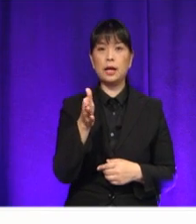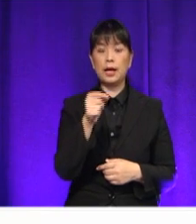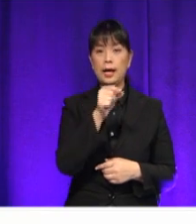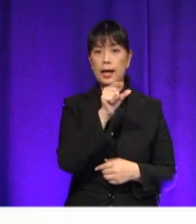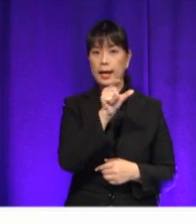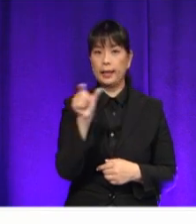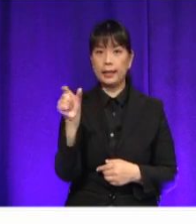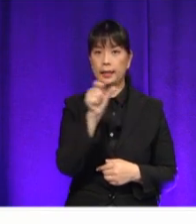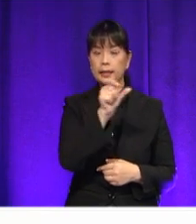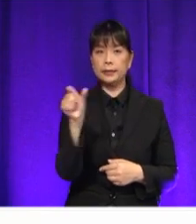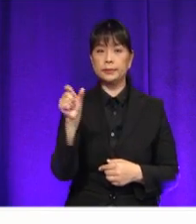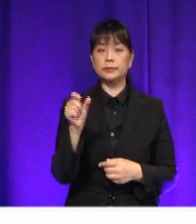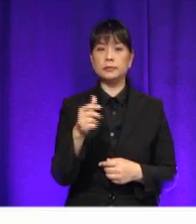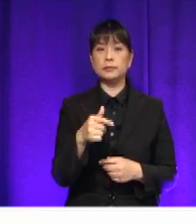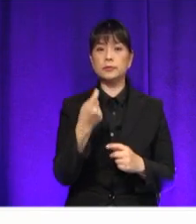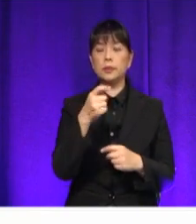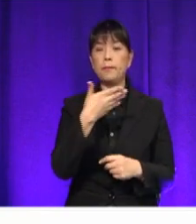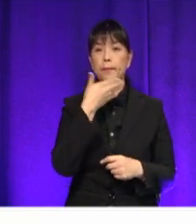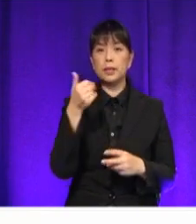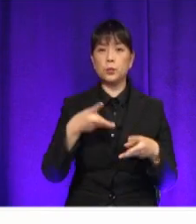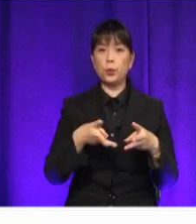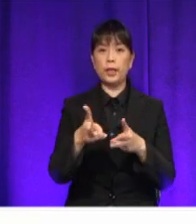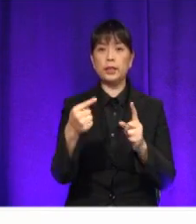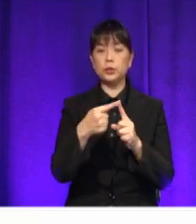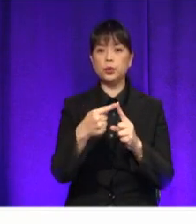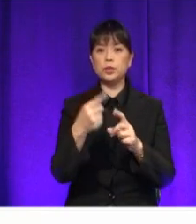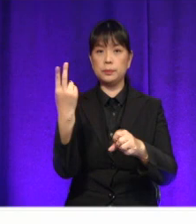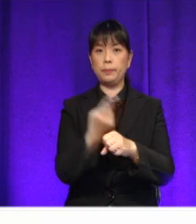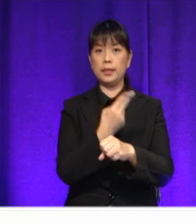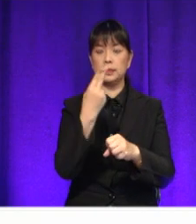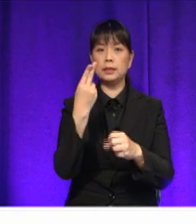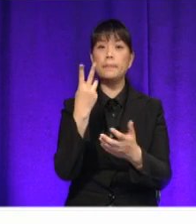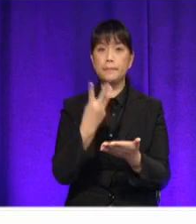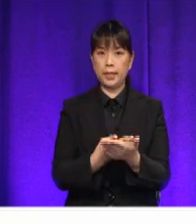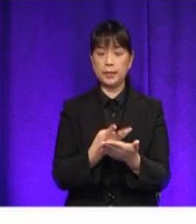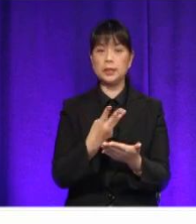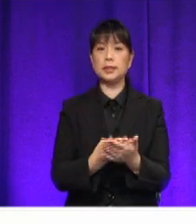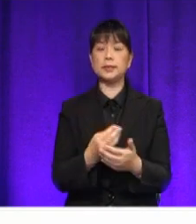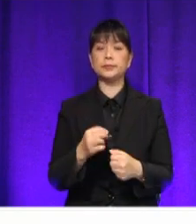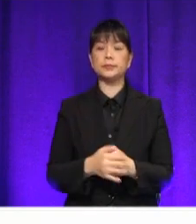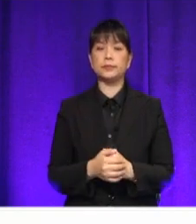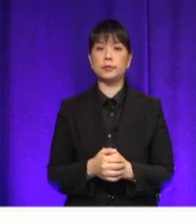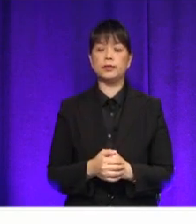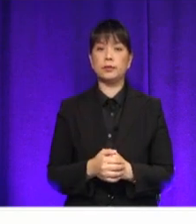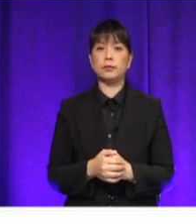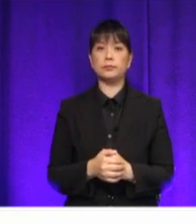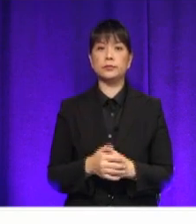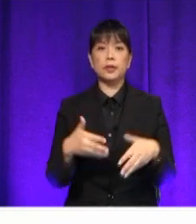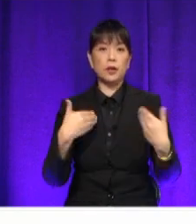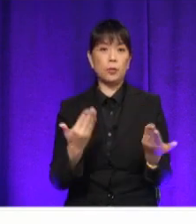The best way to spend the money. Okay. The best way to Best spend the way money. to spend money. Okay. All right. What about you,